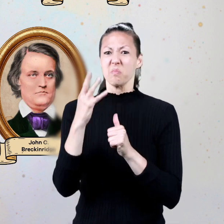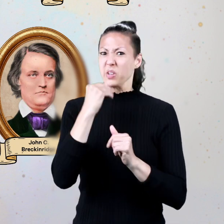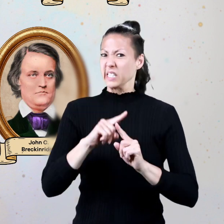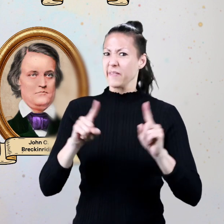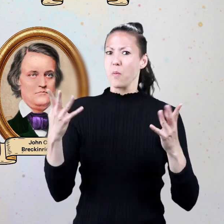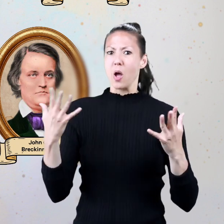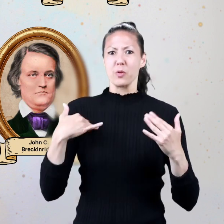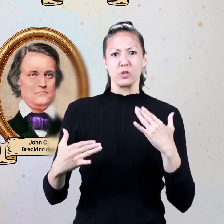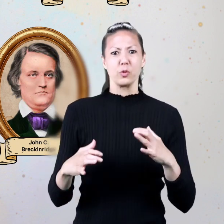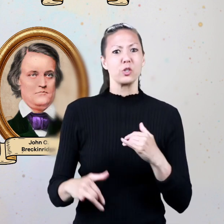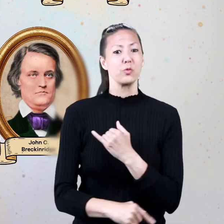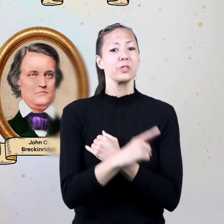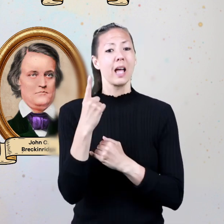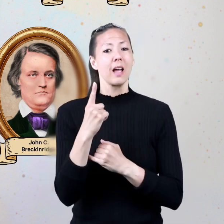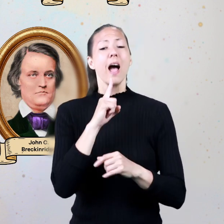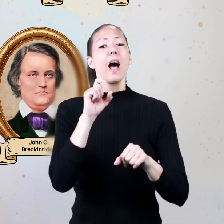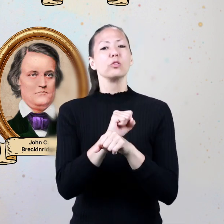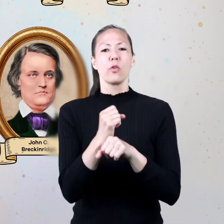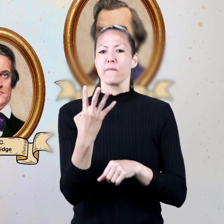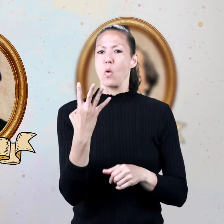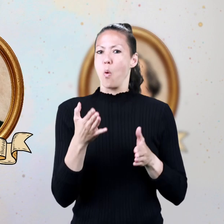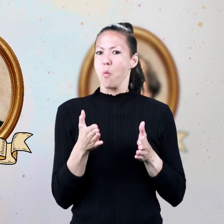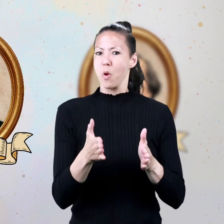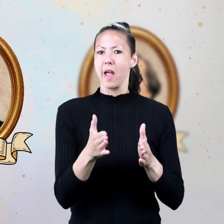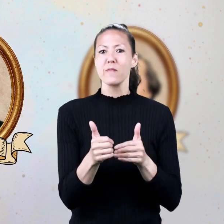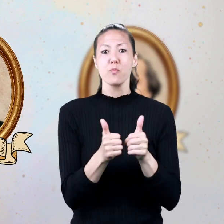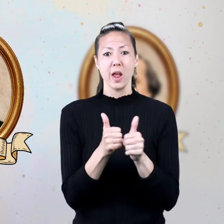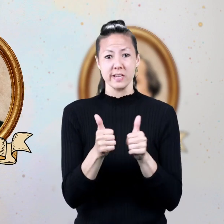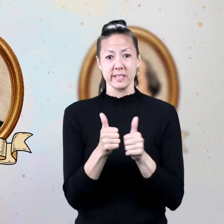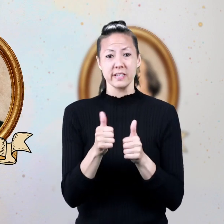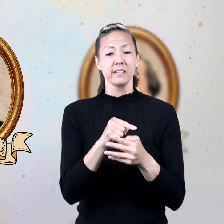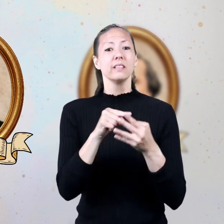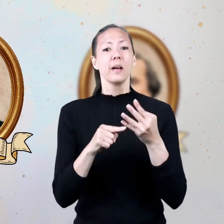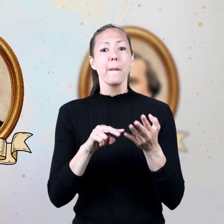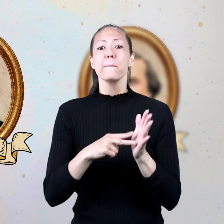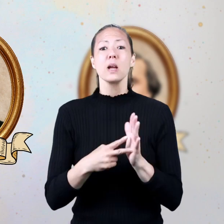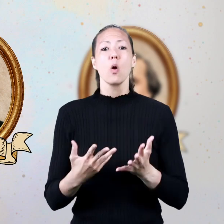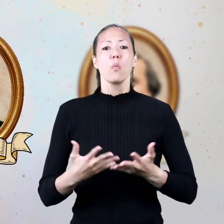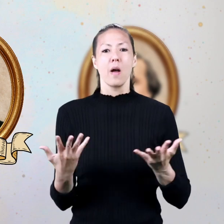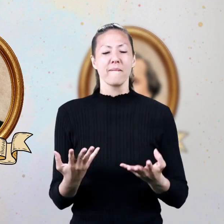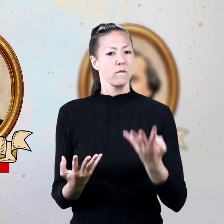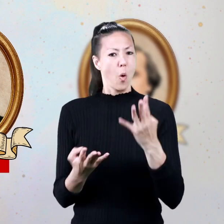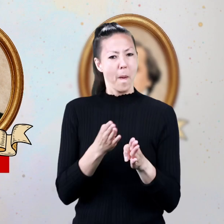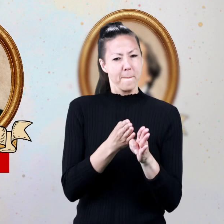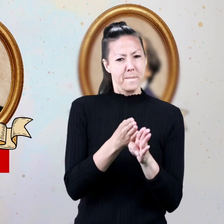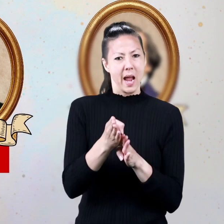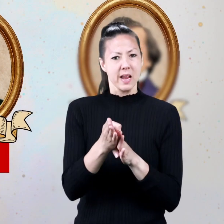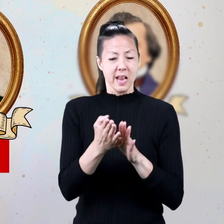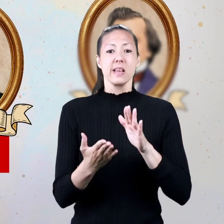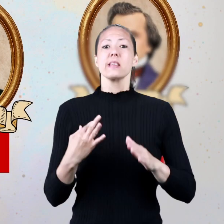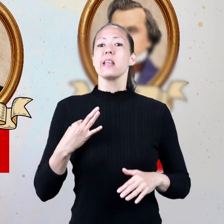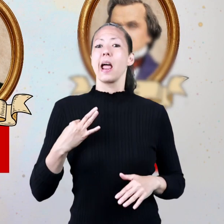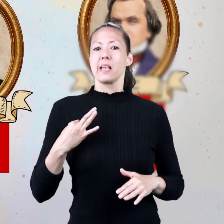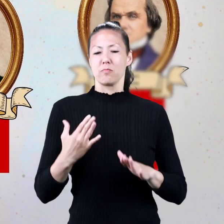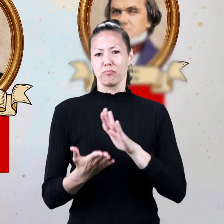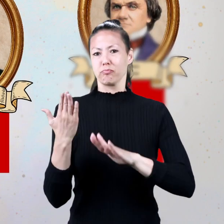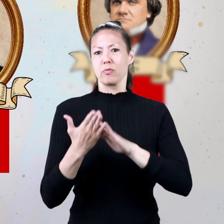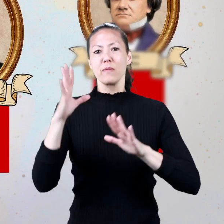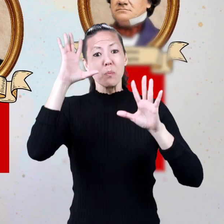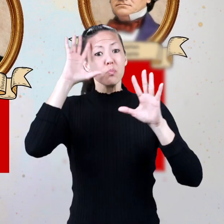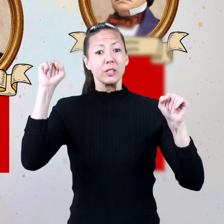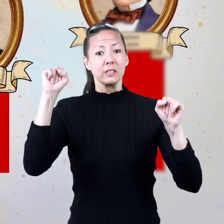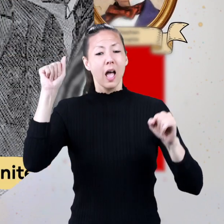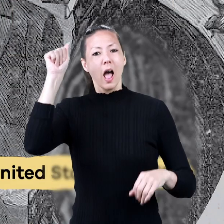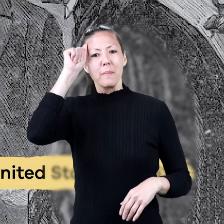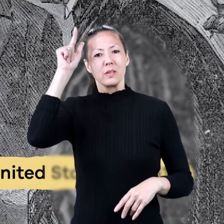a 4-way race, meaning that there were 4 main candidates running for president. Lincoln got more votes than any of the